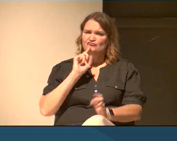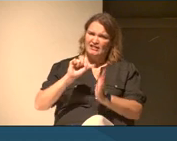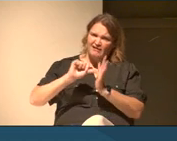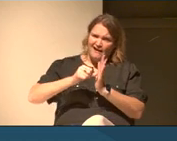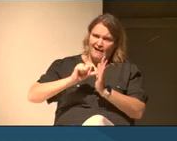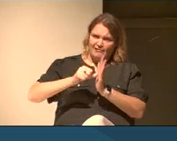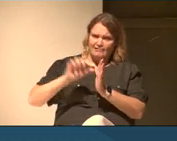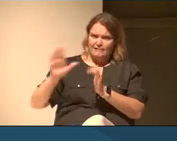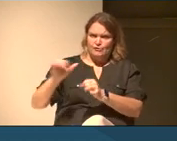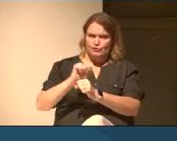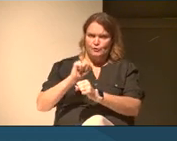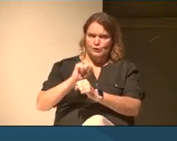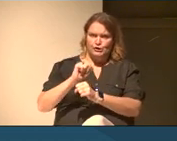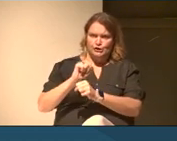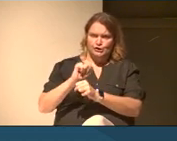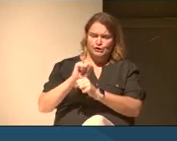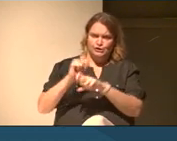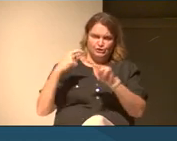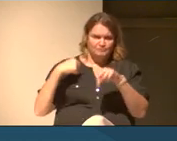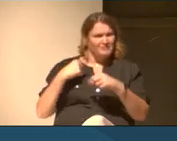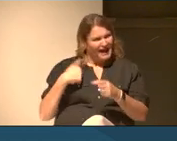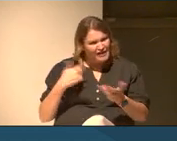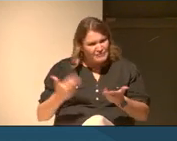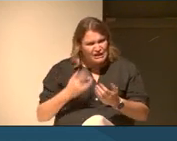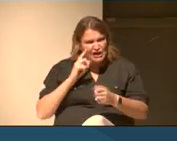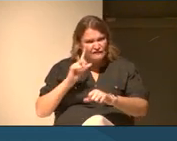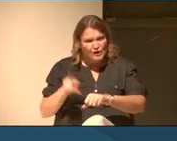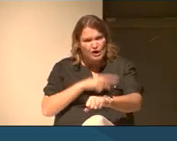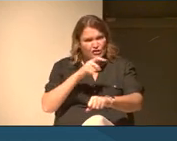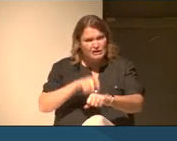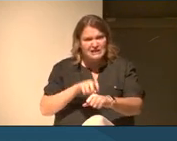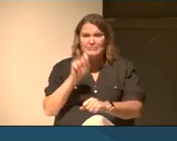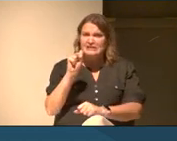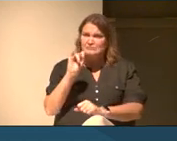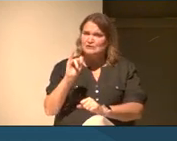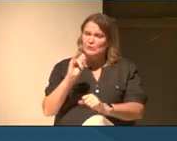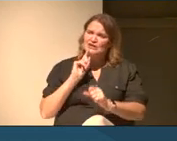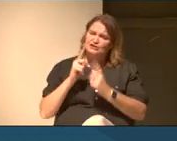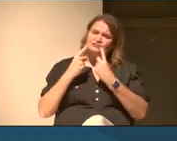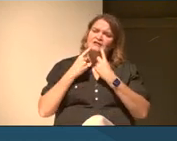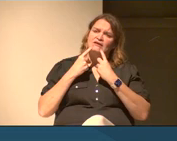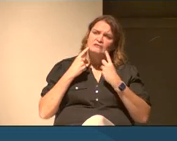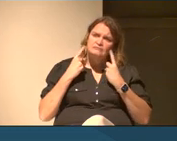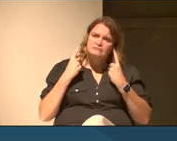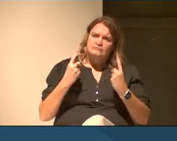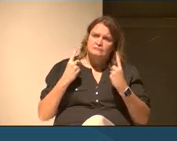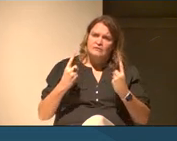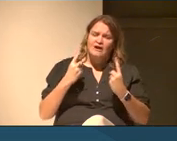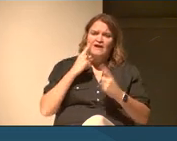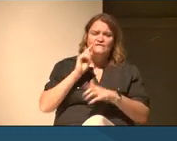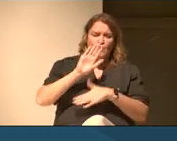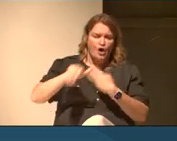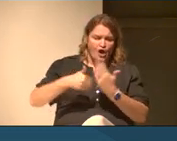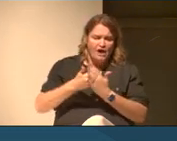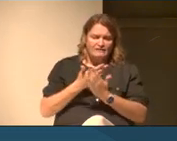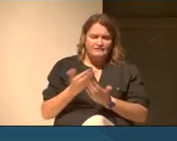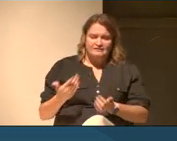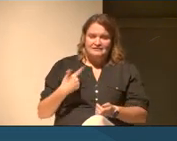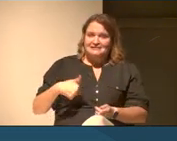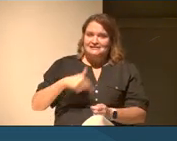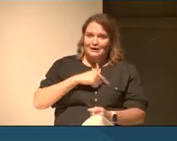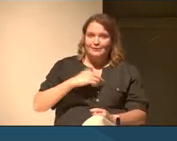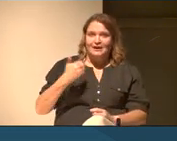done. I've been here a long time. The Smithsonian is really well known for all the stuff that we have, the artwork,